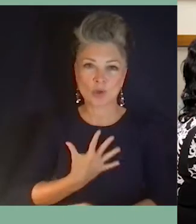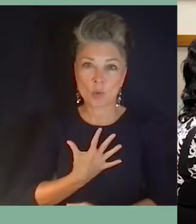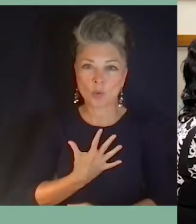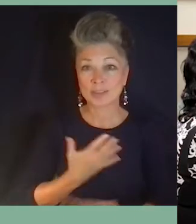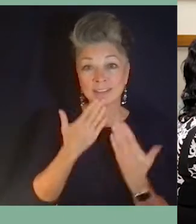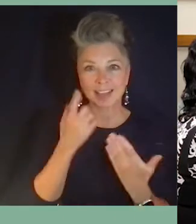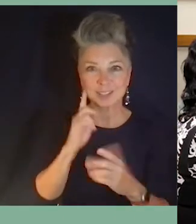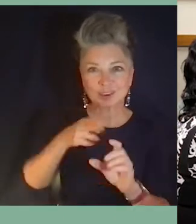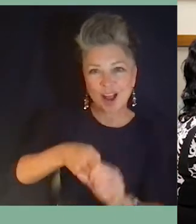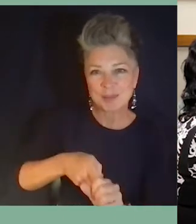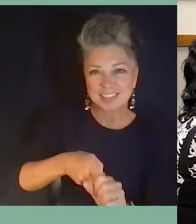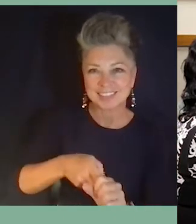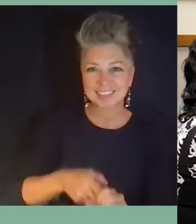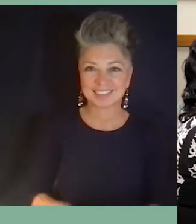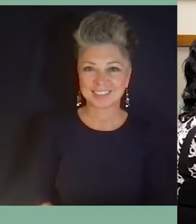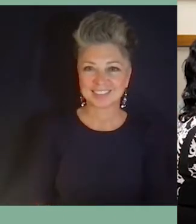coming.